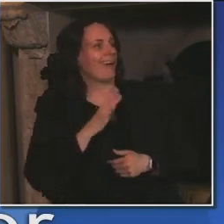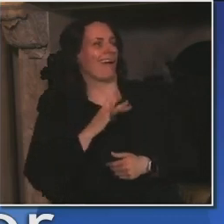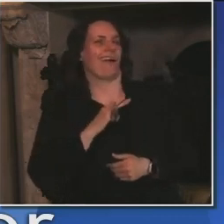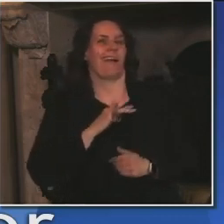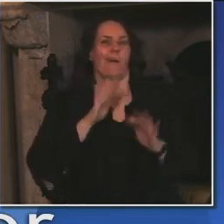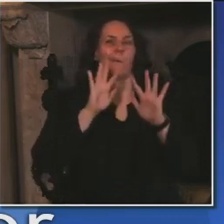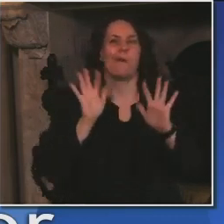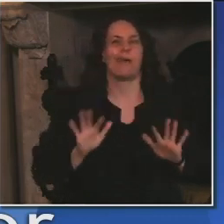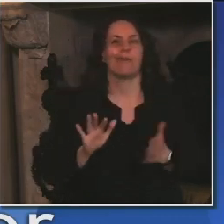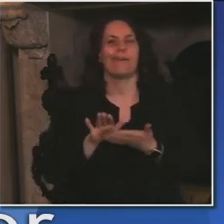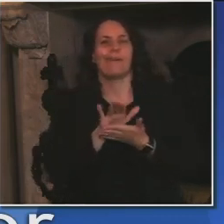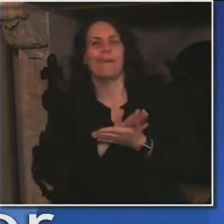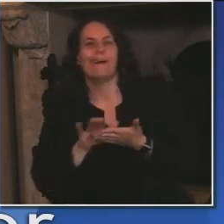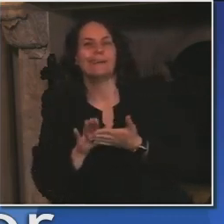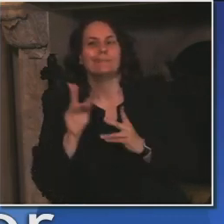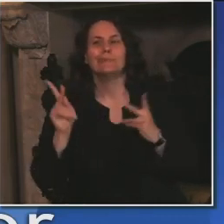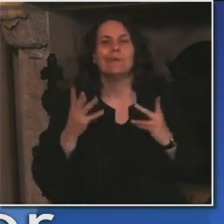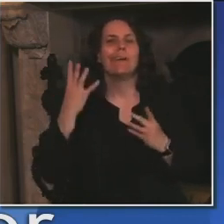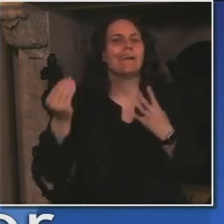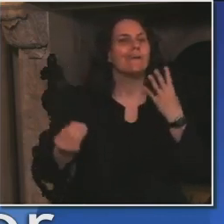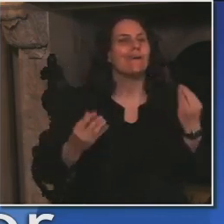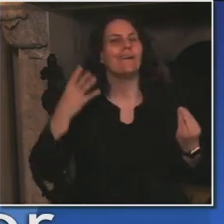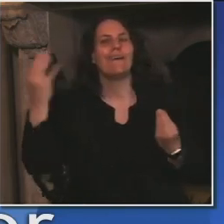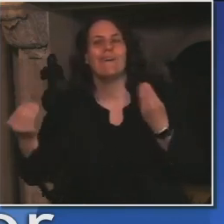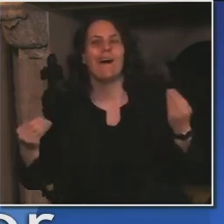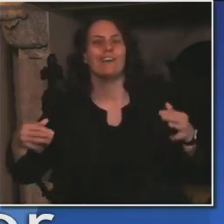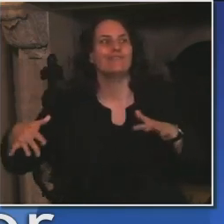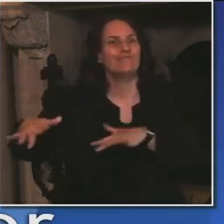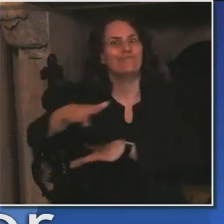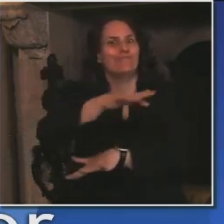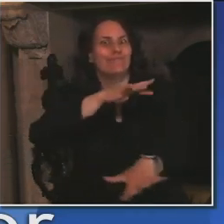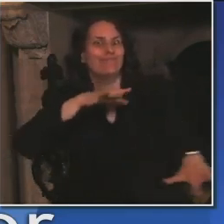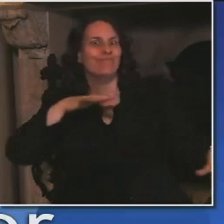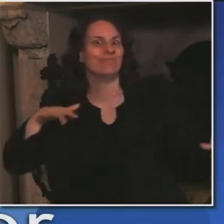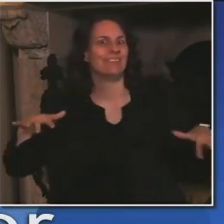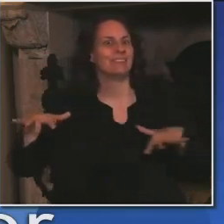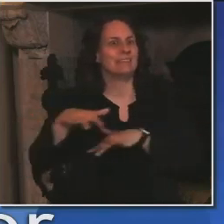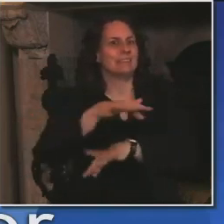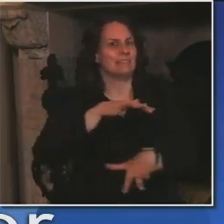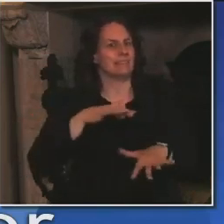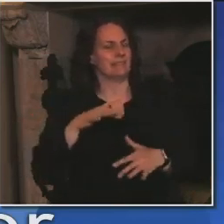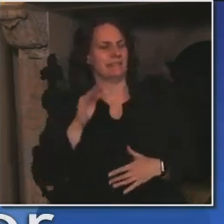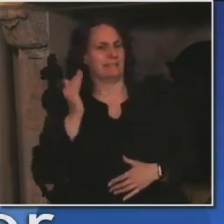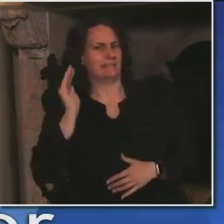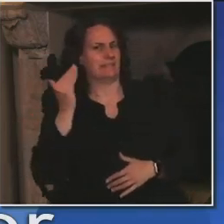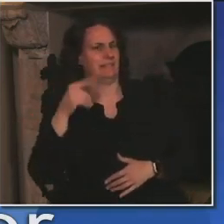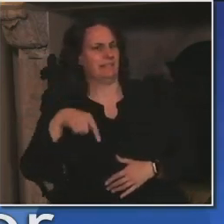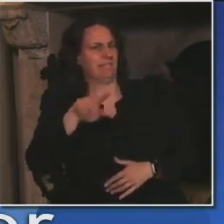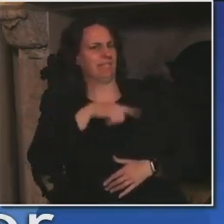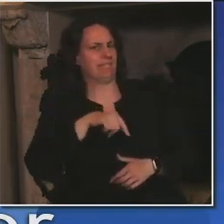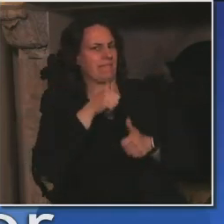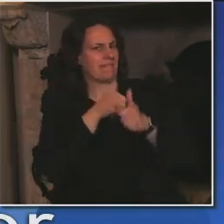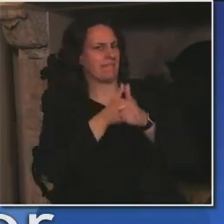and about much more frequently, possibly not abiding by the safer or the social distancing